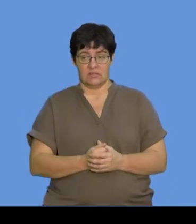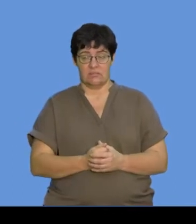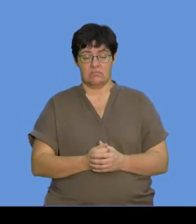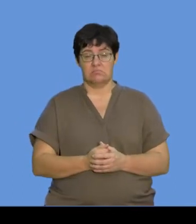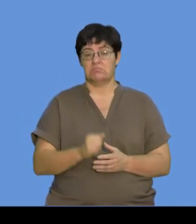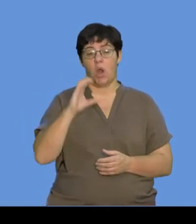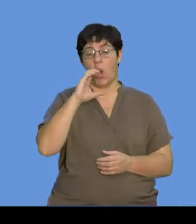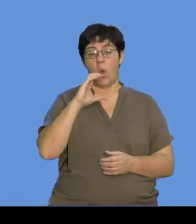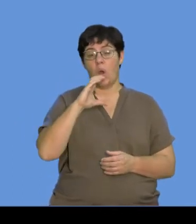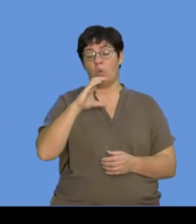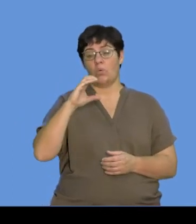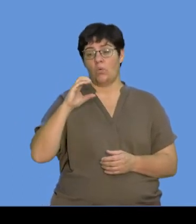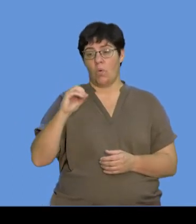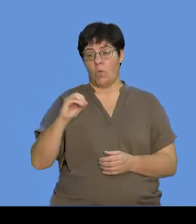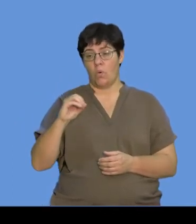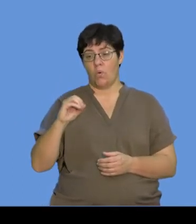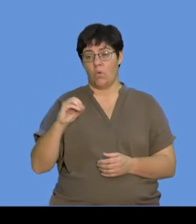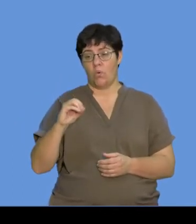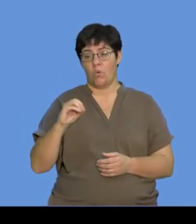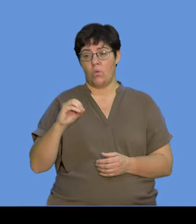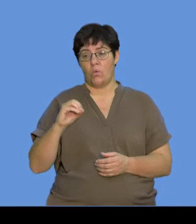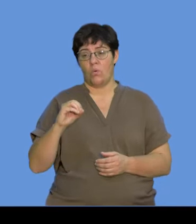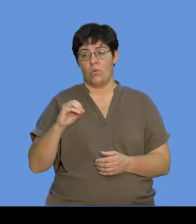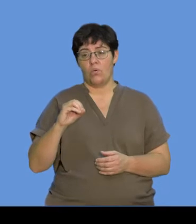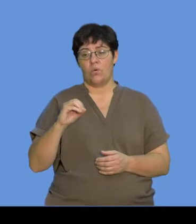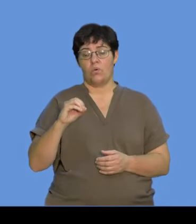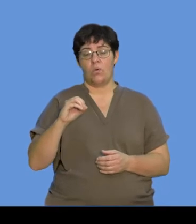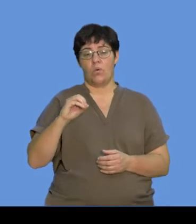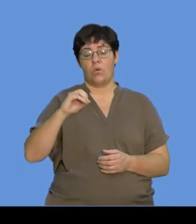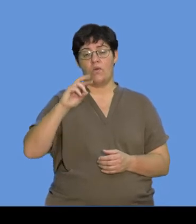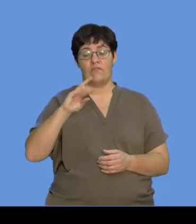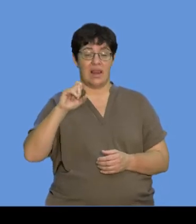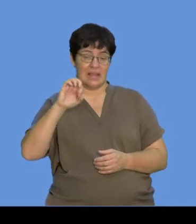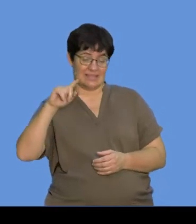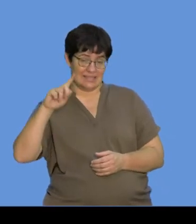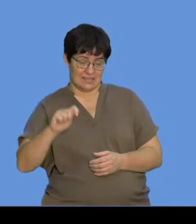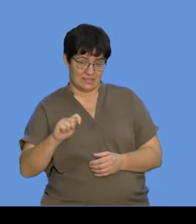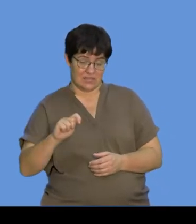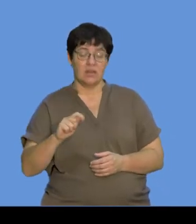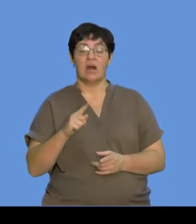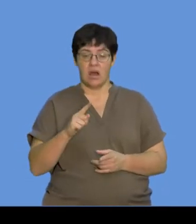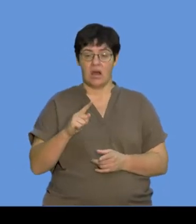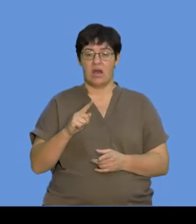and elements. Okay, so molecules will be the covalent compounds.